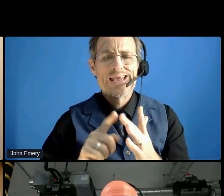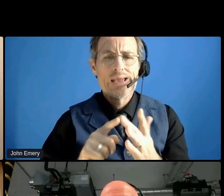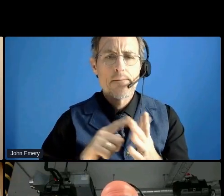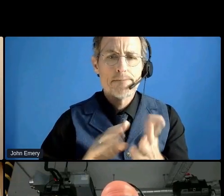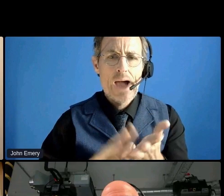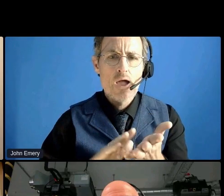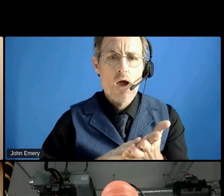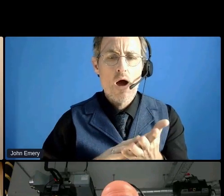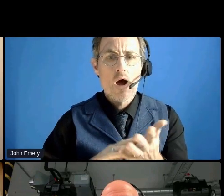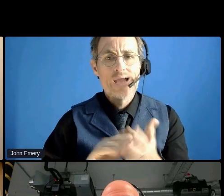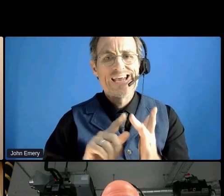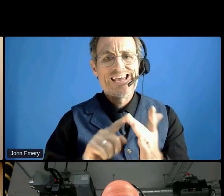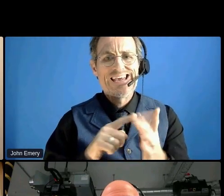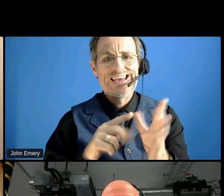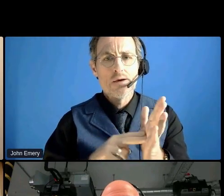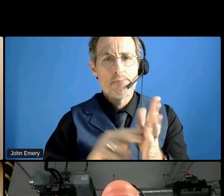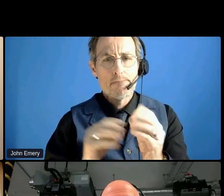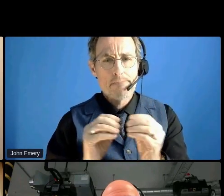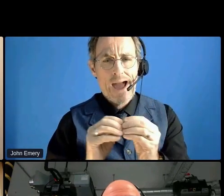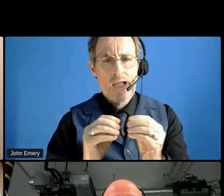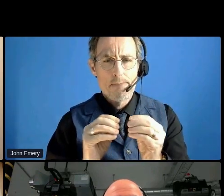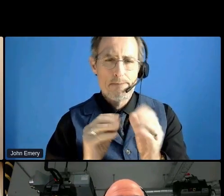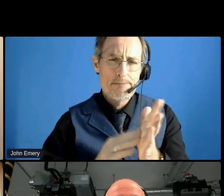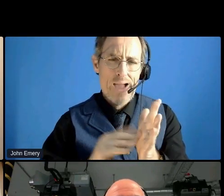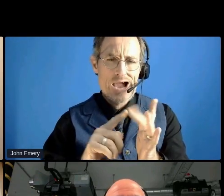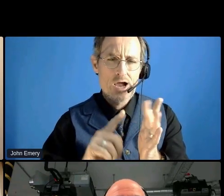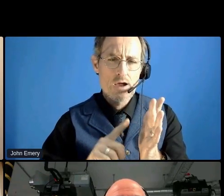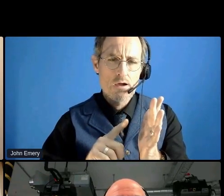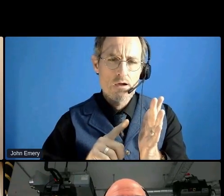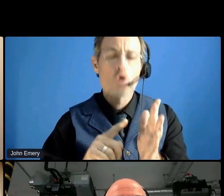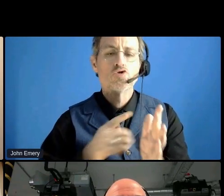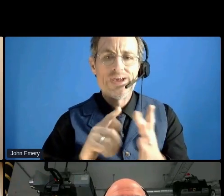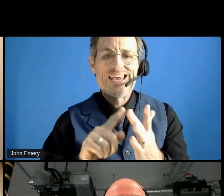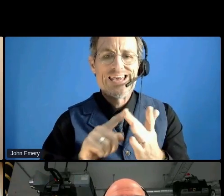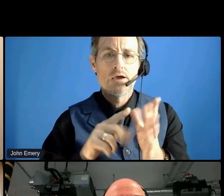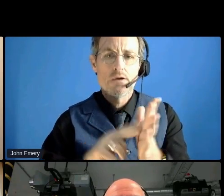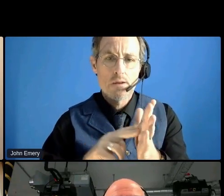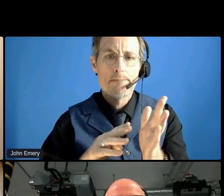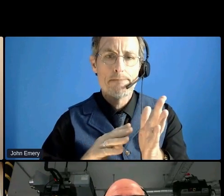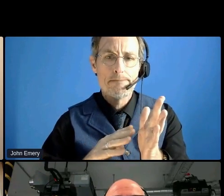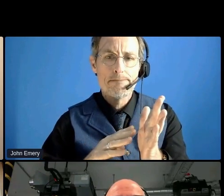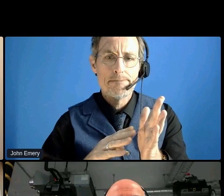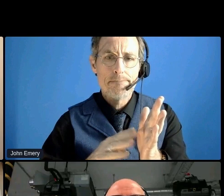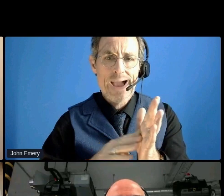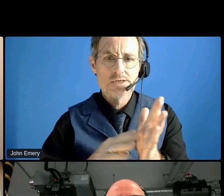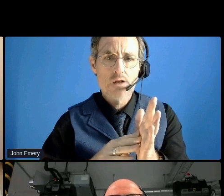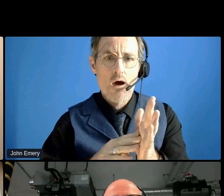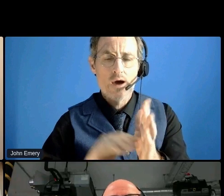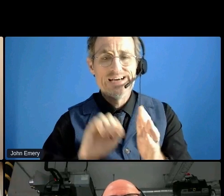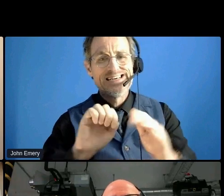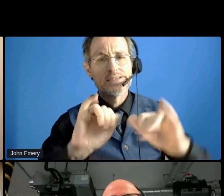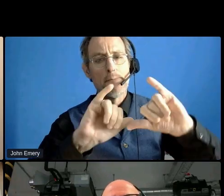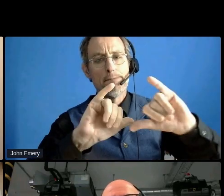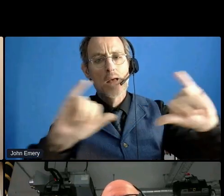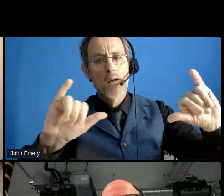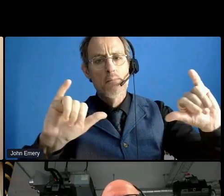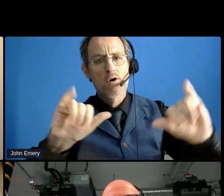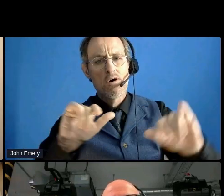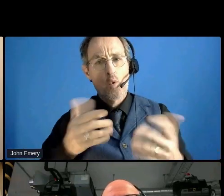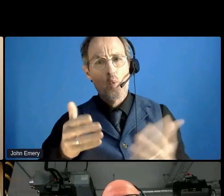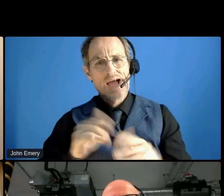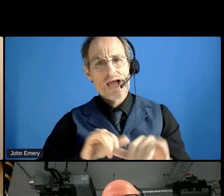his billboard, I don't know if you can see that, is throughout the airports that I both departed from and arrived from, about him and Everest.